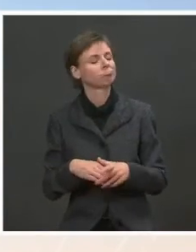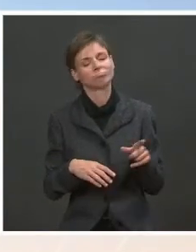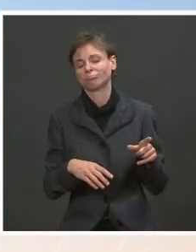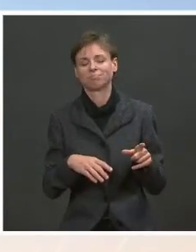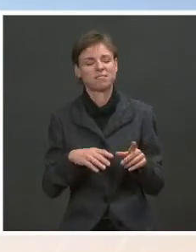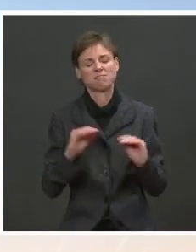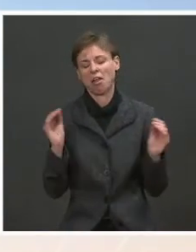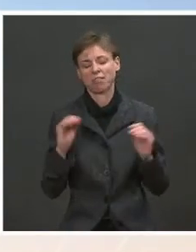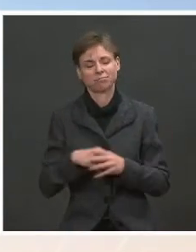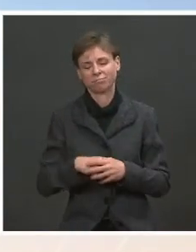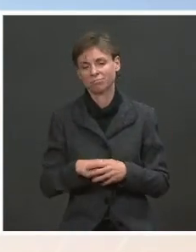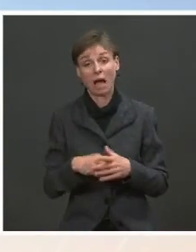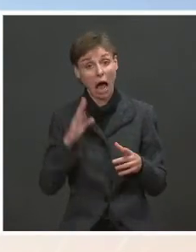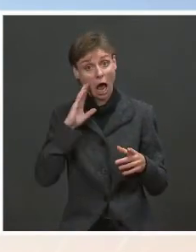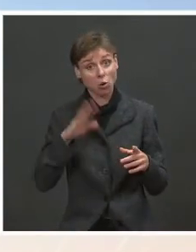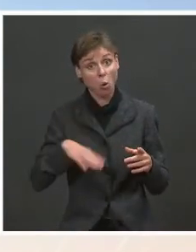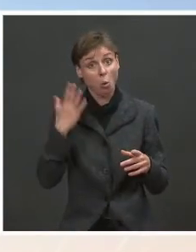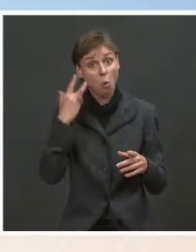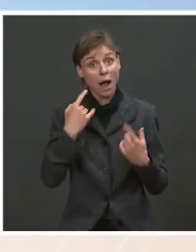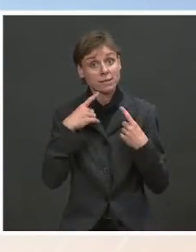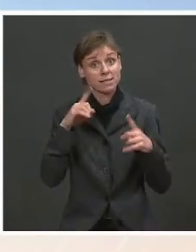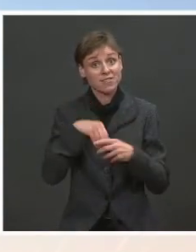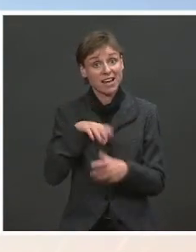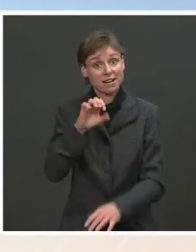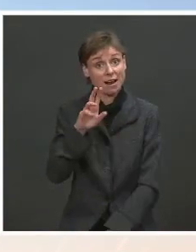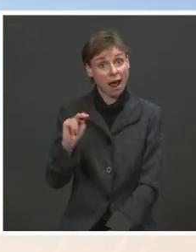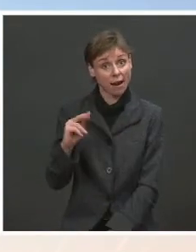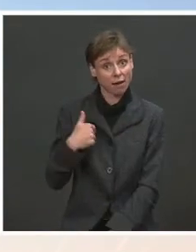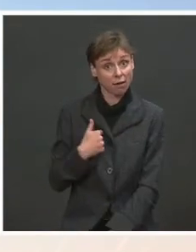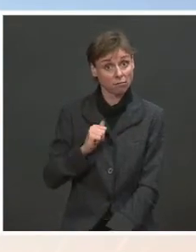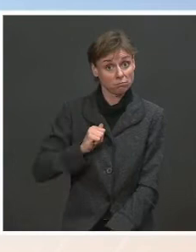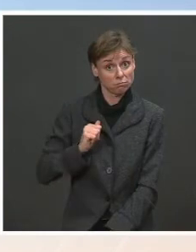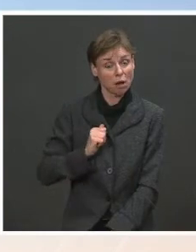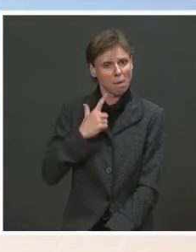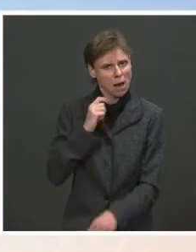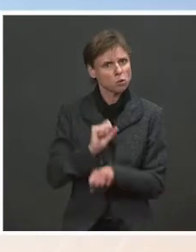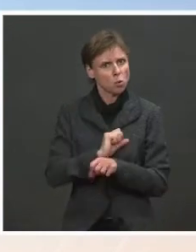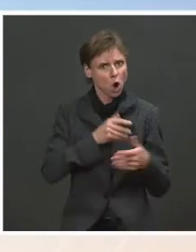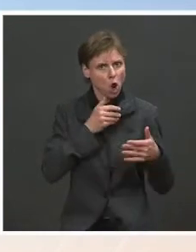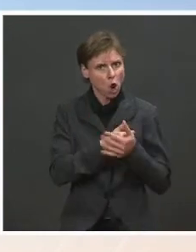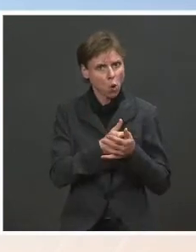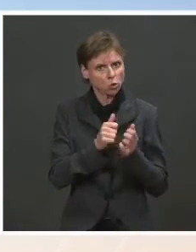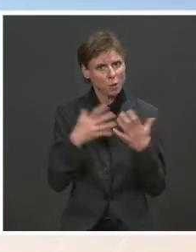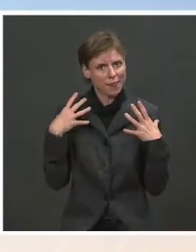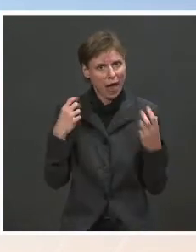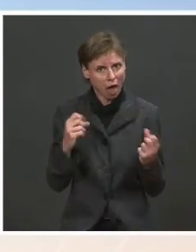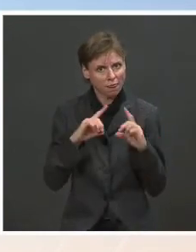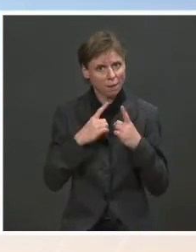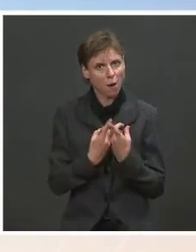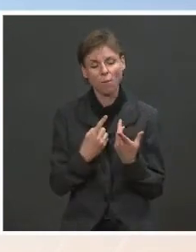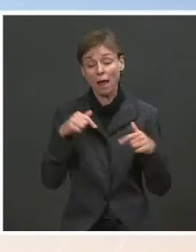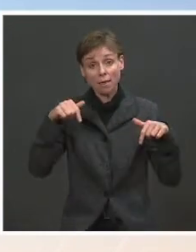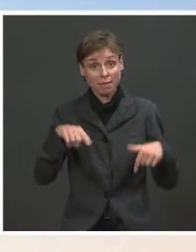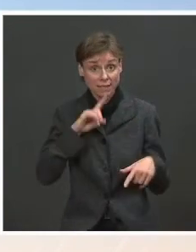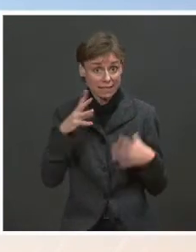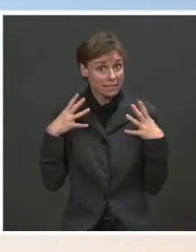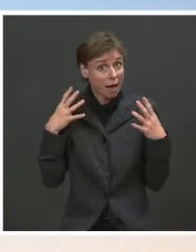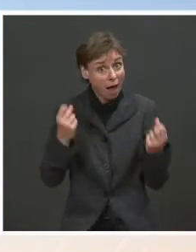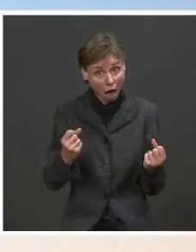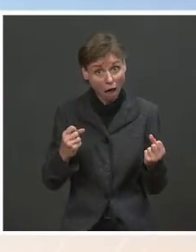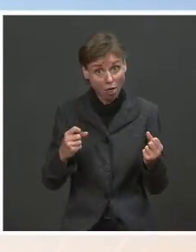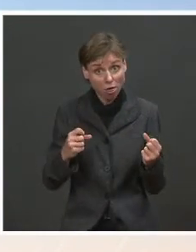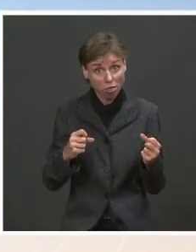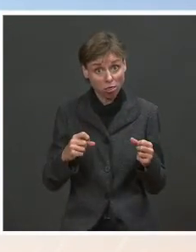Commissioner of Education was because we worked very closely with our health department, and we recognize this is a health pandemic, and we're always going to take guidance from our